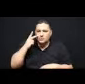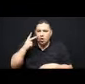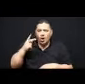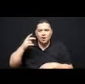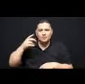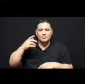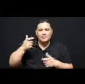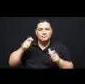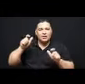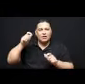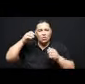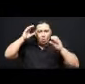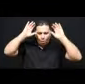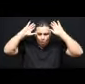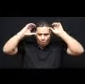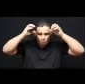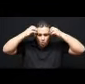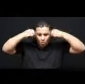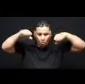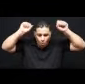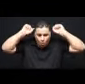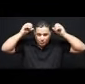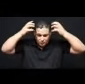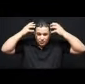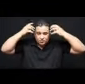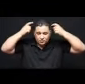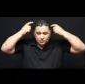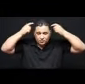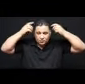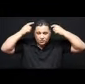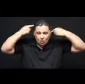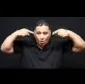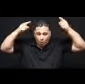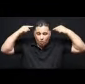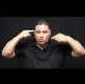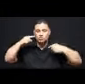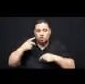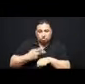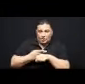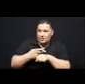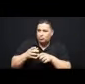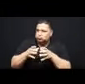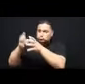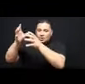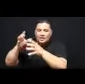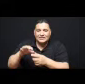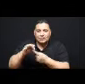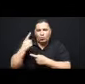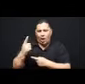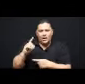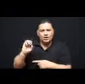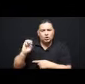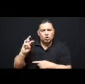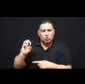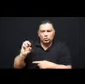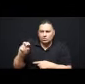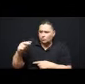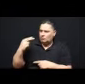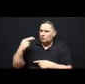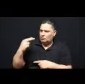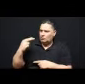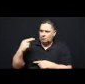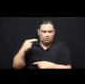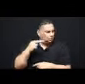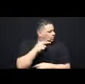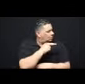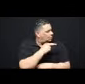who stayed close to the truck. Her gaze was fixed beyond us. We turned to see her baby on the other side. We